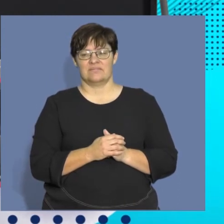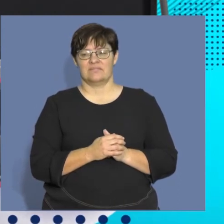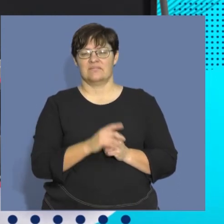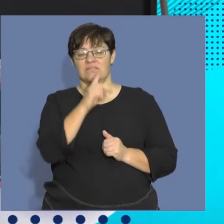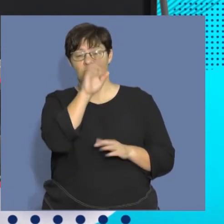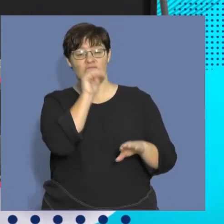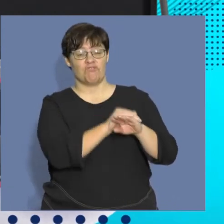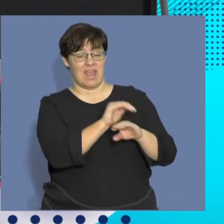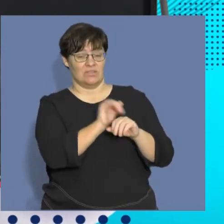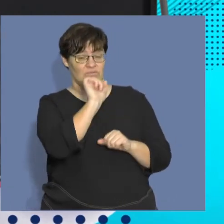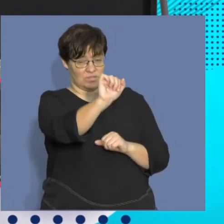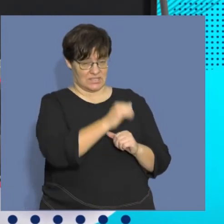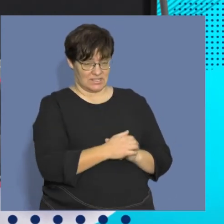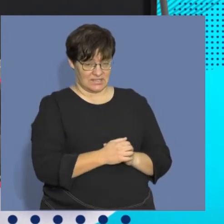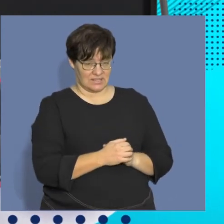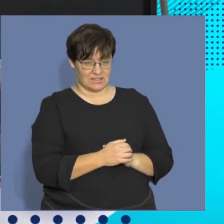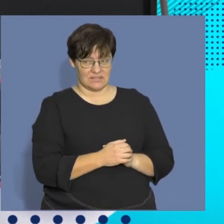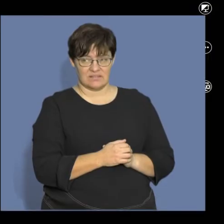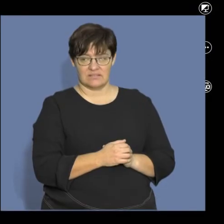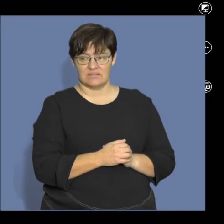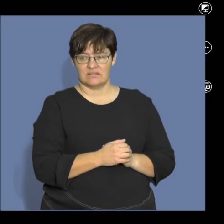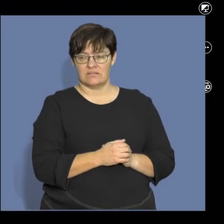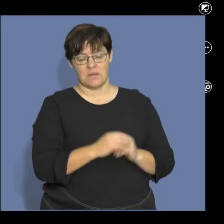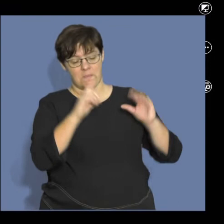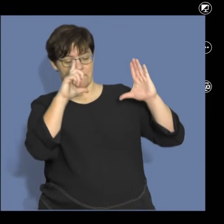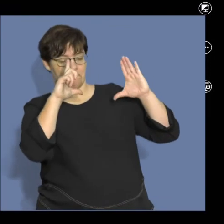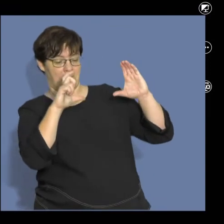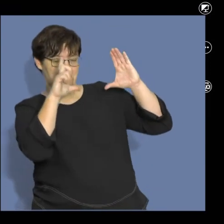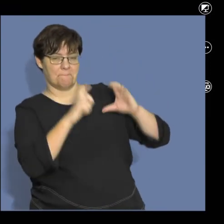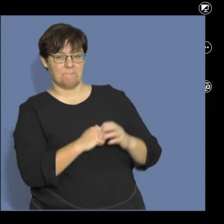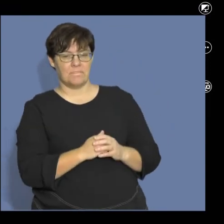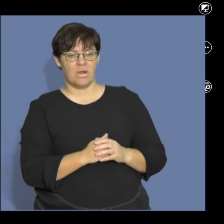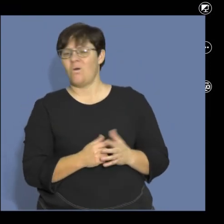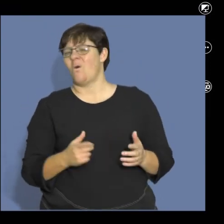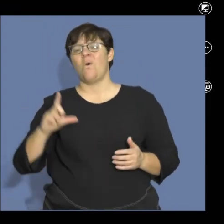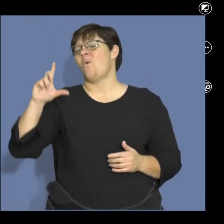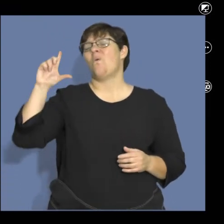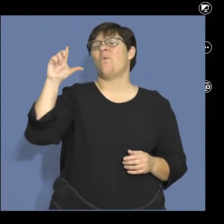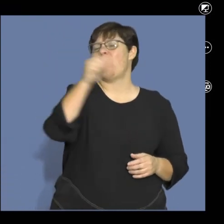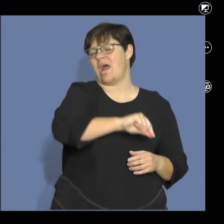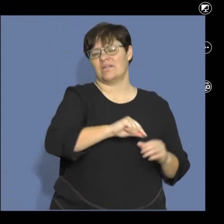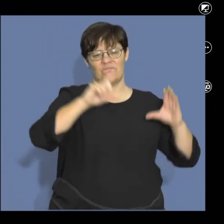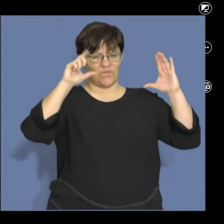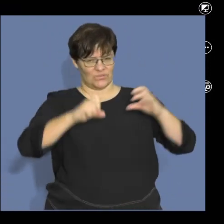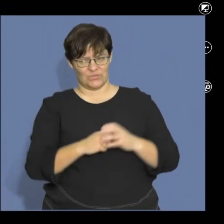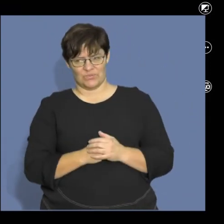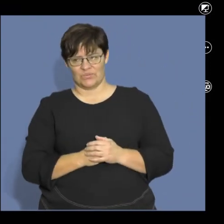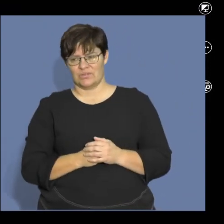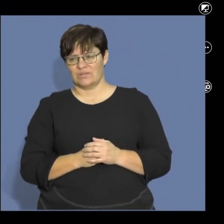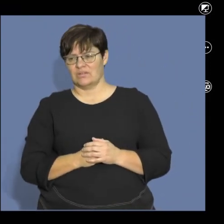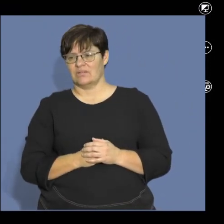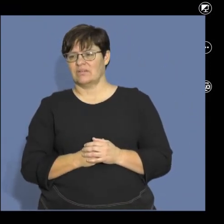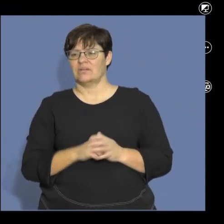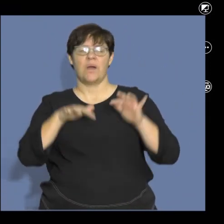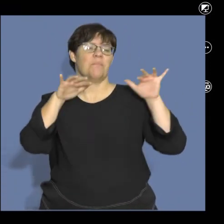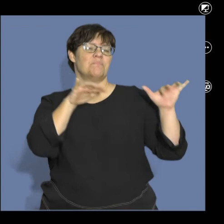now. Your friend takes this photograph and says, "What a wonderful